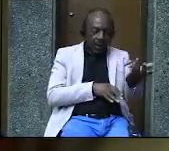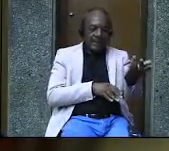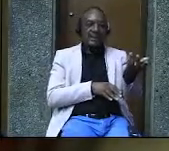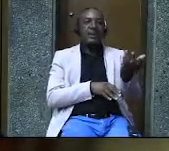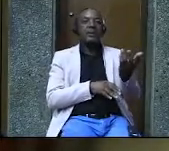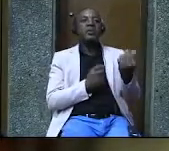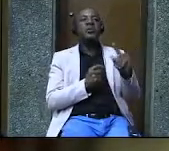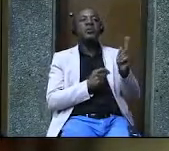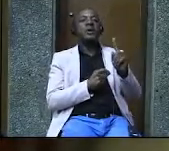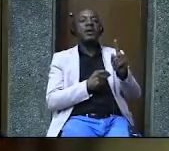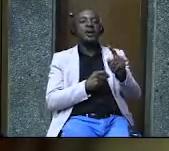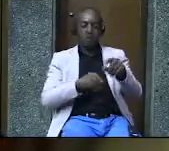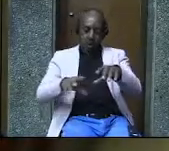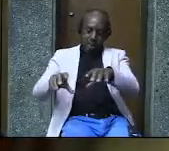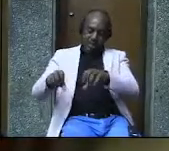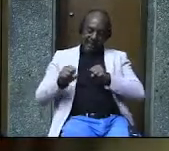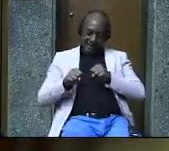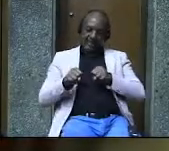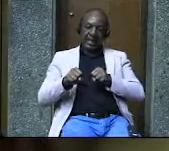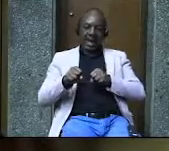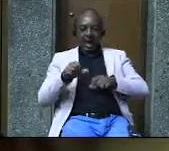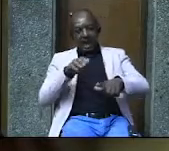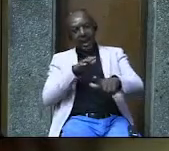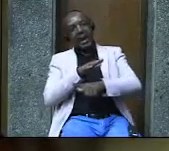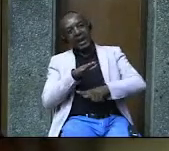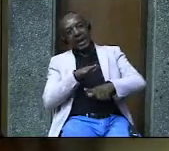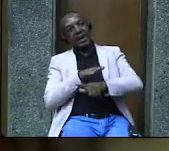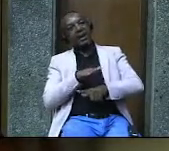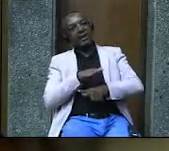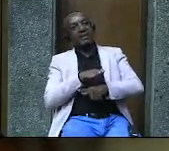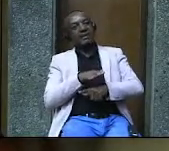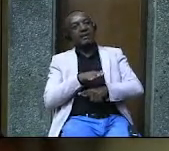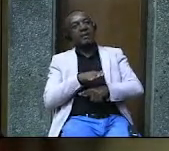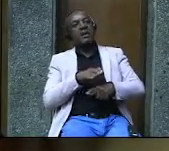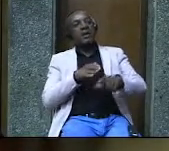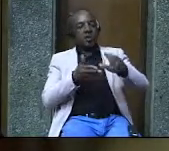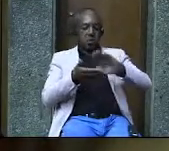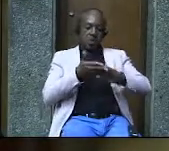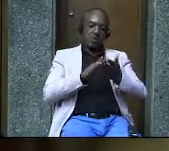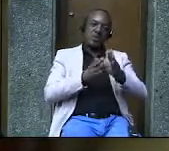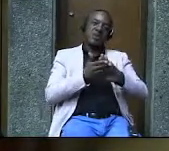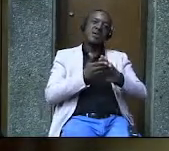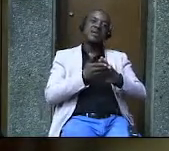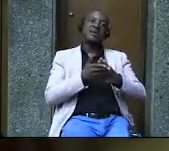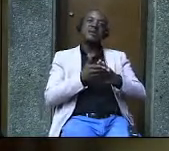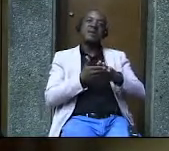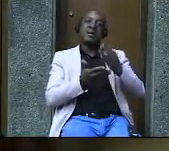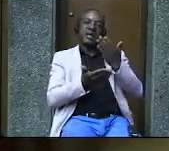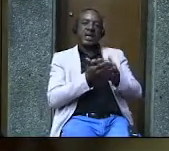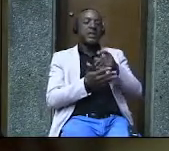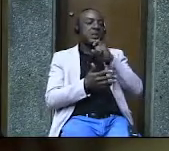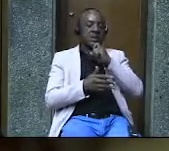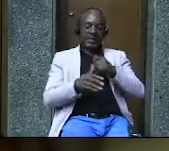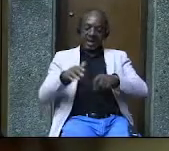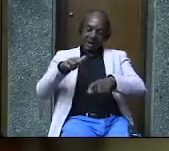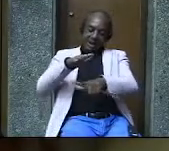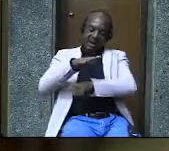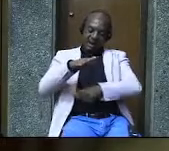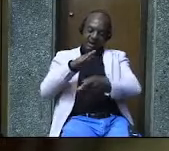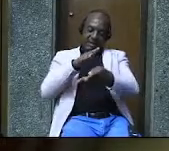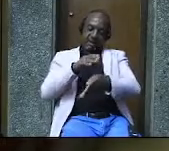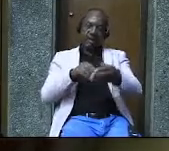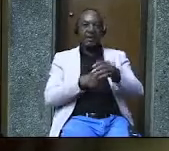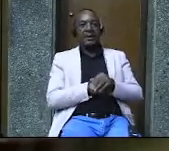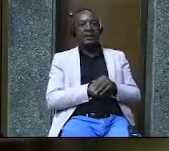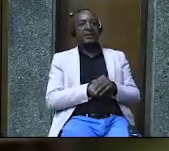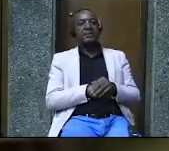for public benefit, public use, is distorting to us related descendants of Everton. Because when